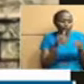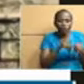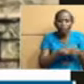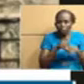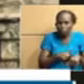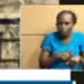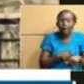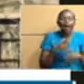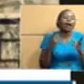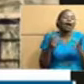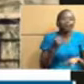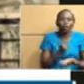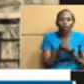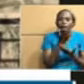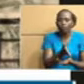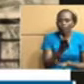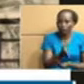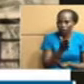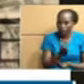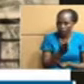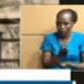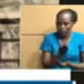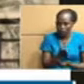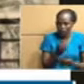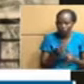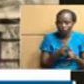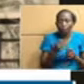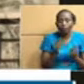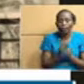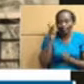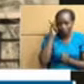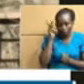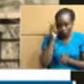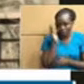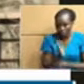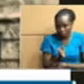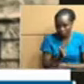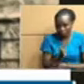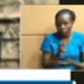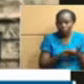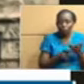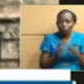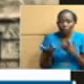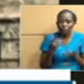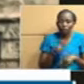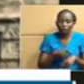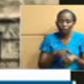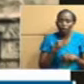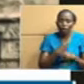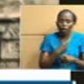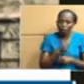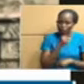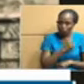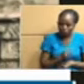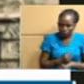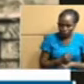will be helped or enabled by their skills that they've used while working in their younger or heydays.